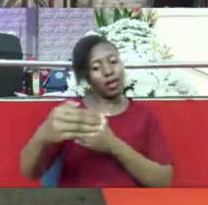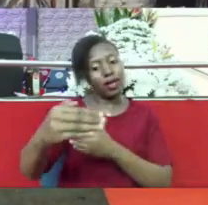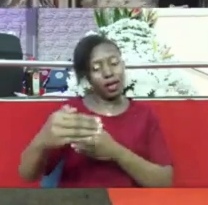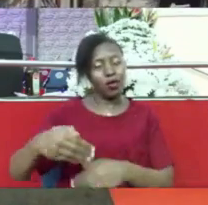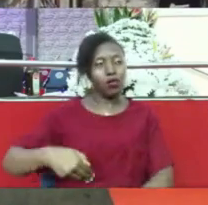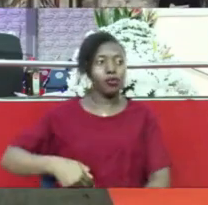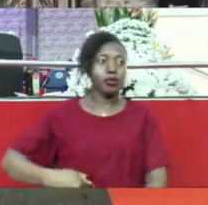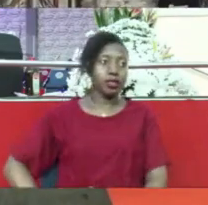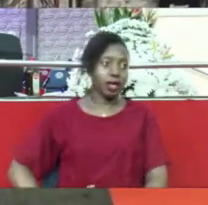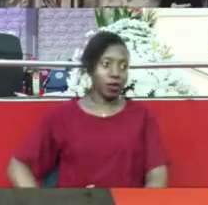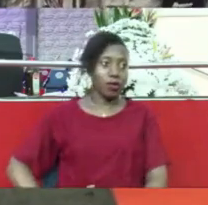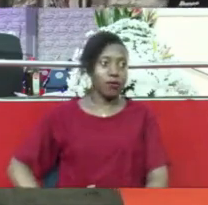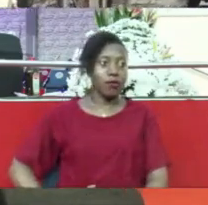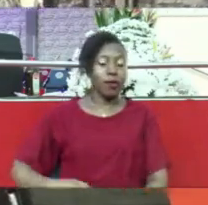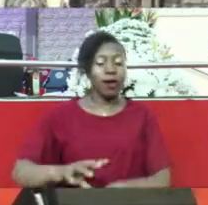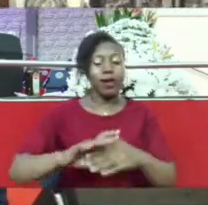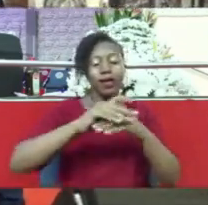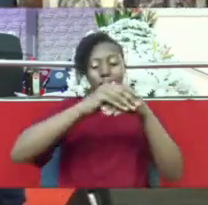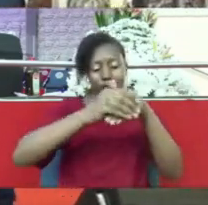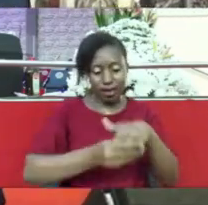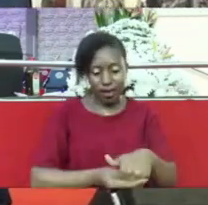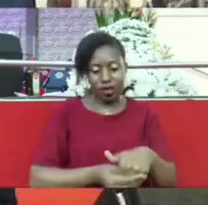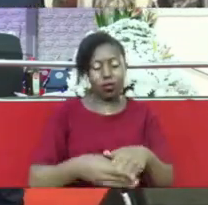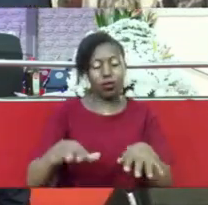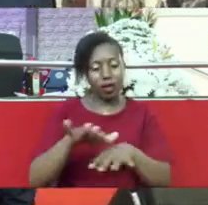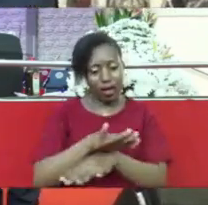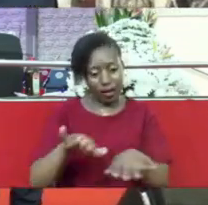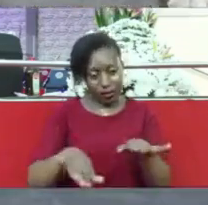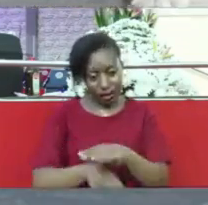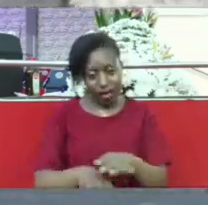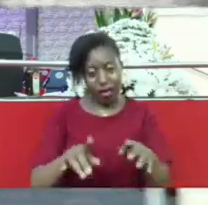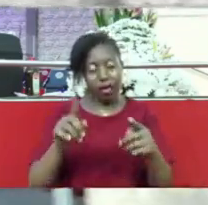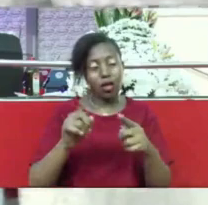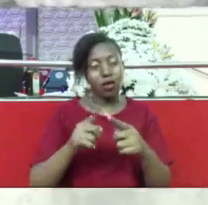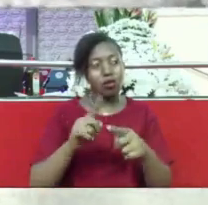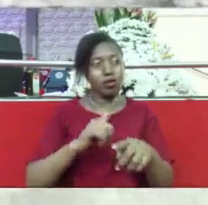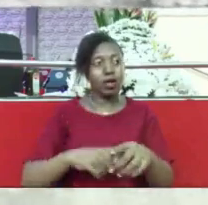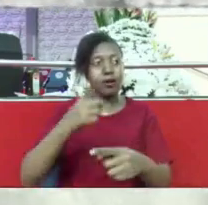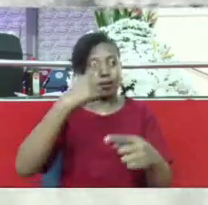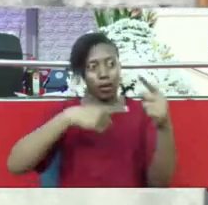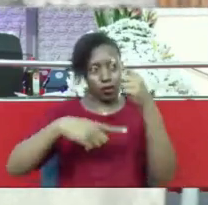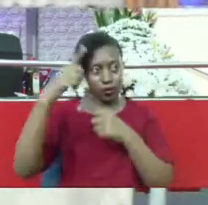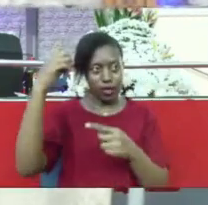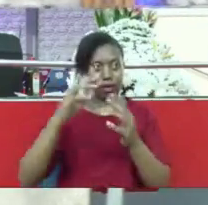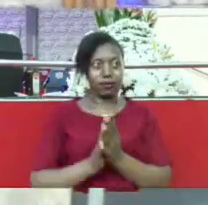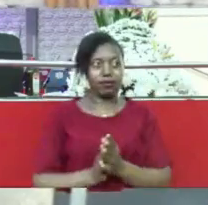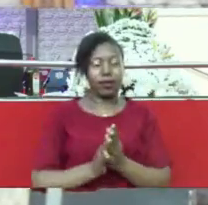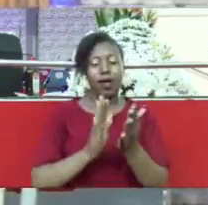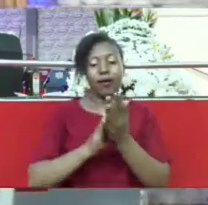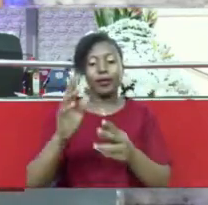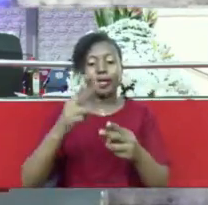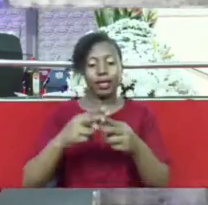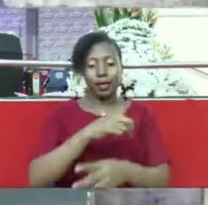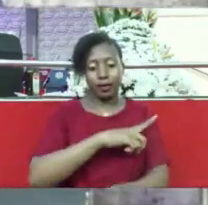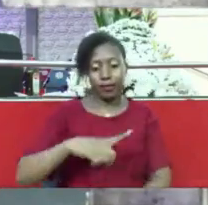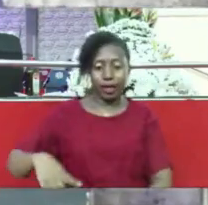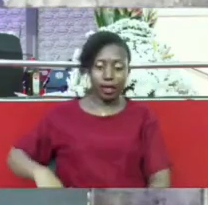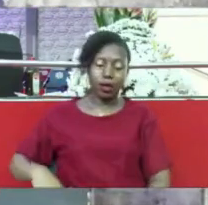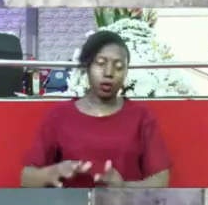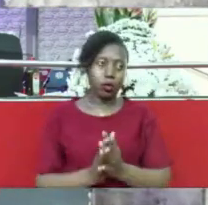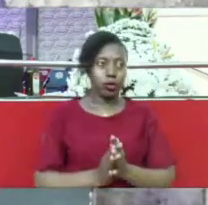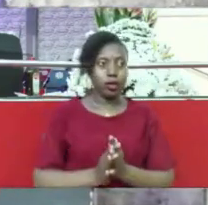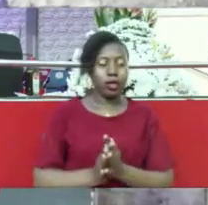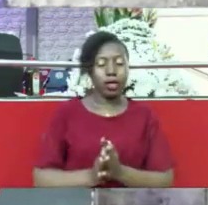yake. He would wrestle with it until he wins. Angeng'ang'ana ili aweze kushinda. Praise the name of the Lord. Amen. He